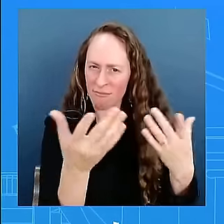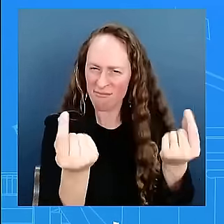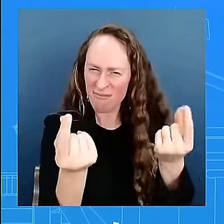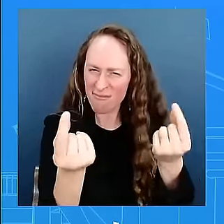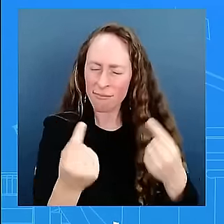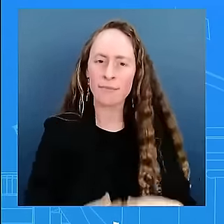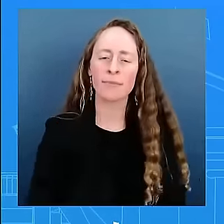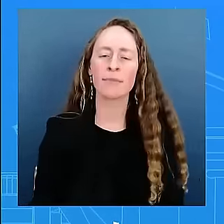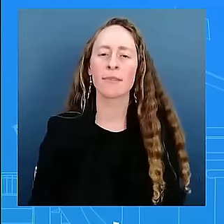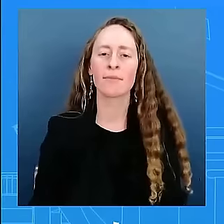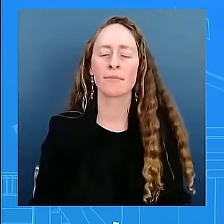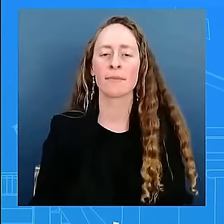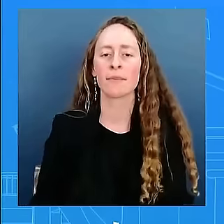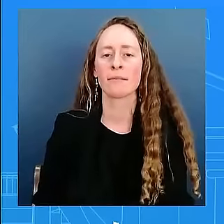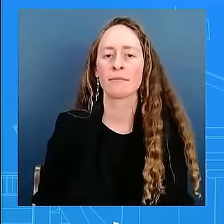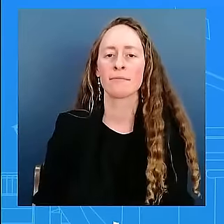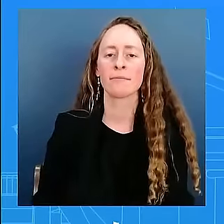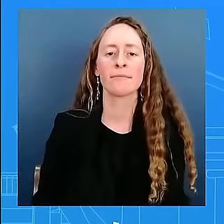colleagues.